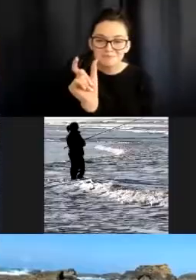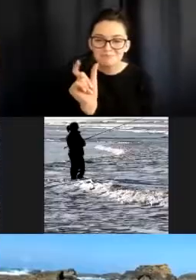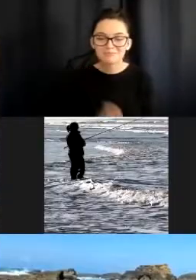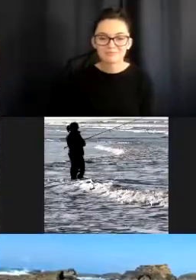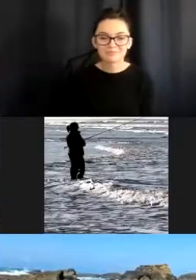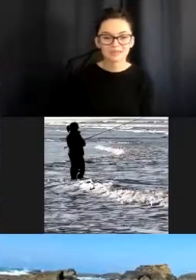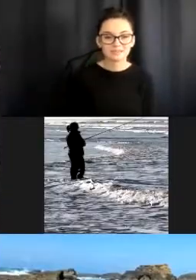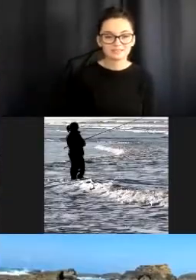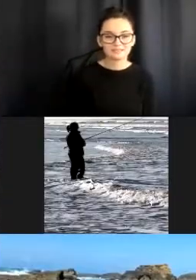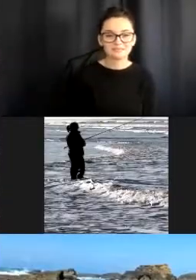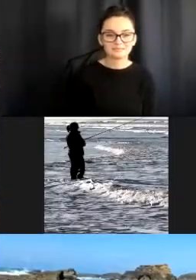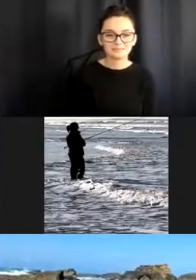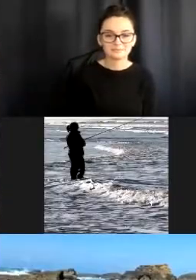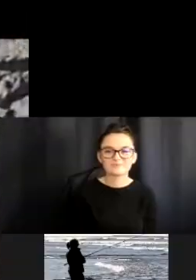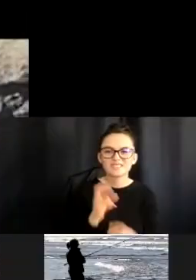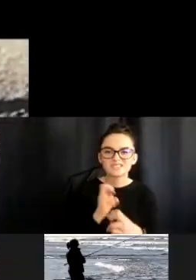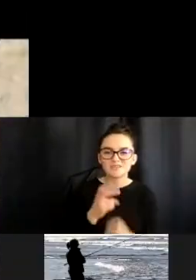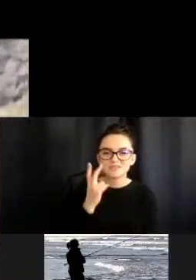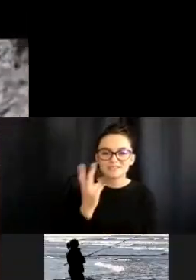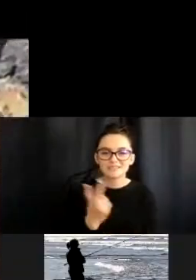if you can see that one.